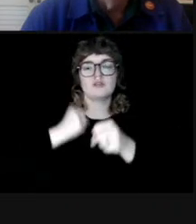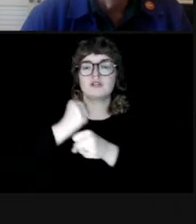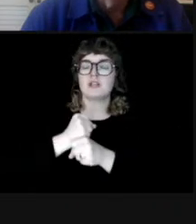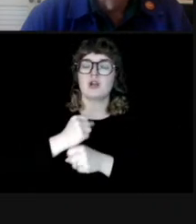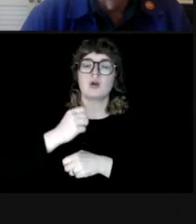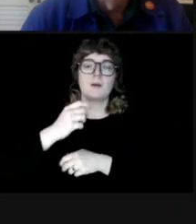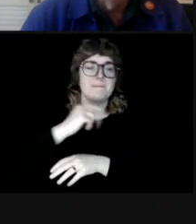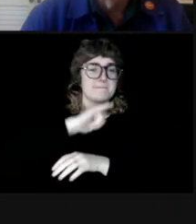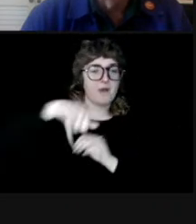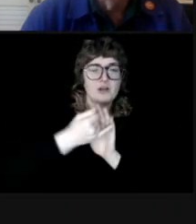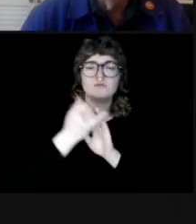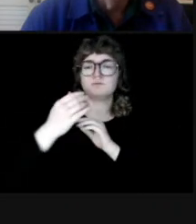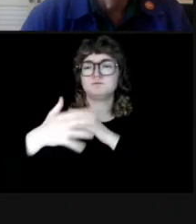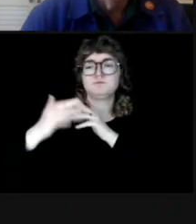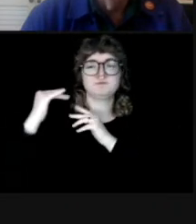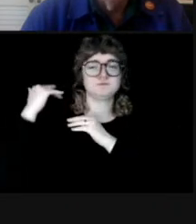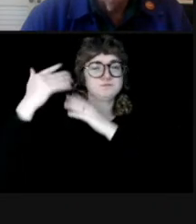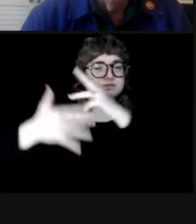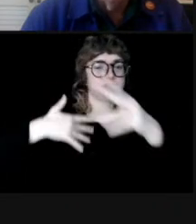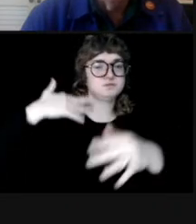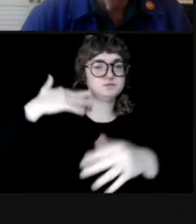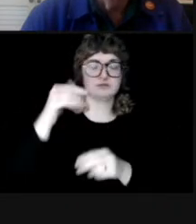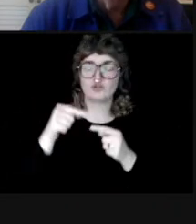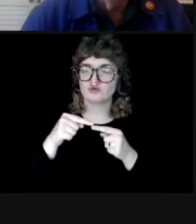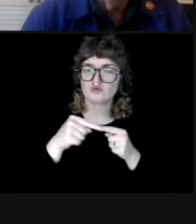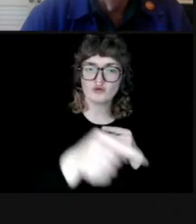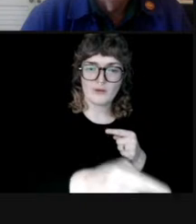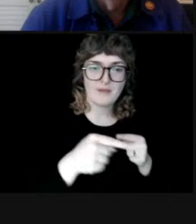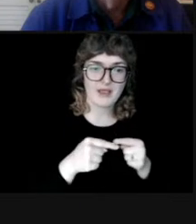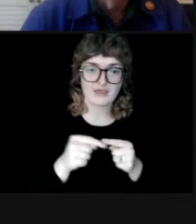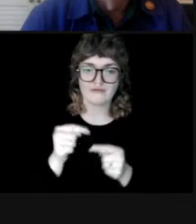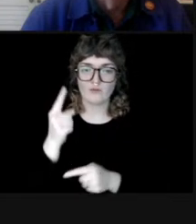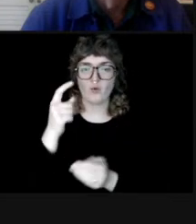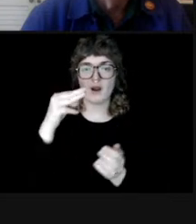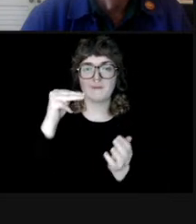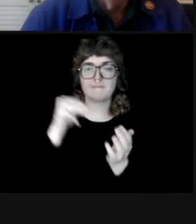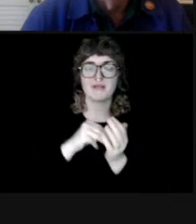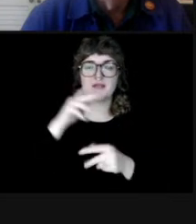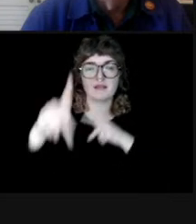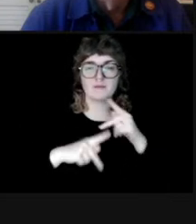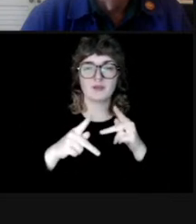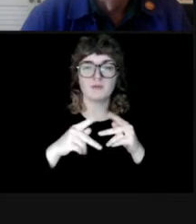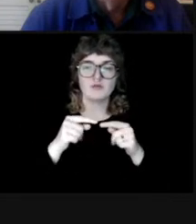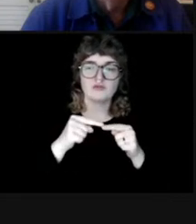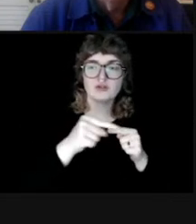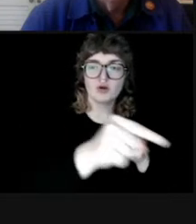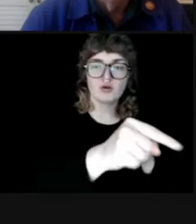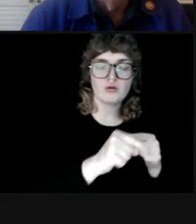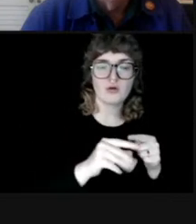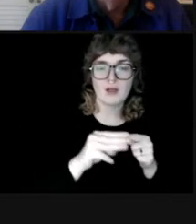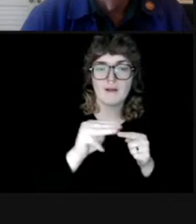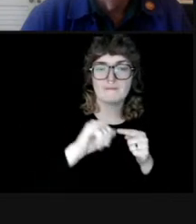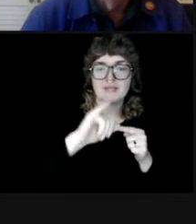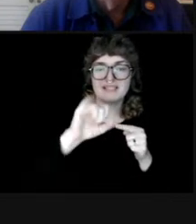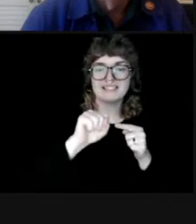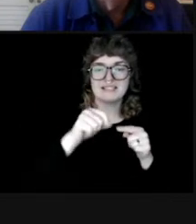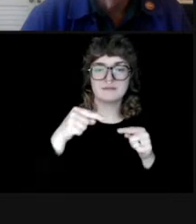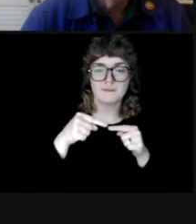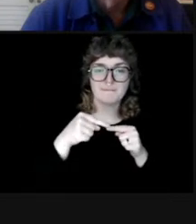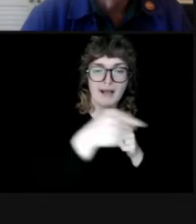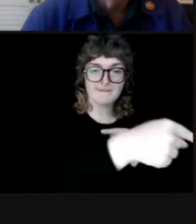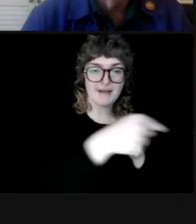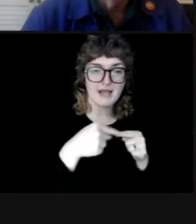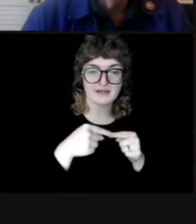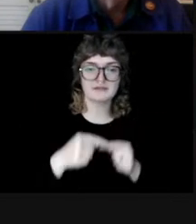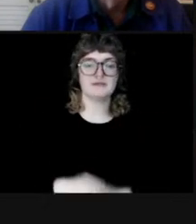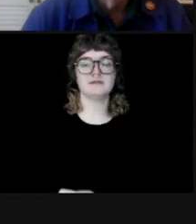built a straight path for millions all the way to Missouri, and it began with a toll road from Baltimore to Cumberland. Next.